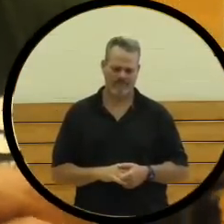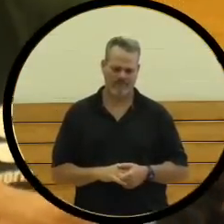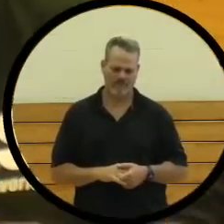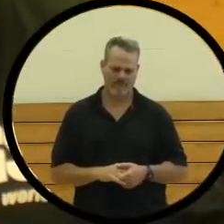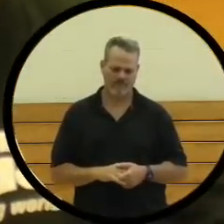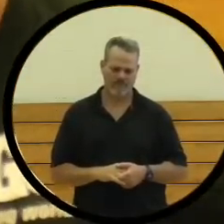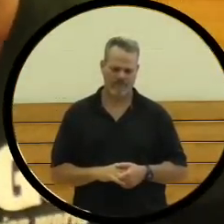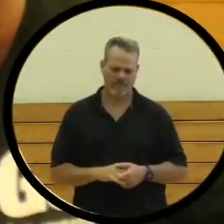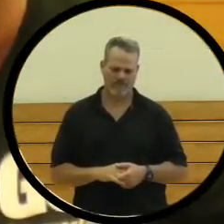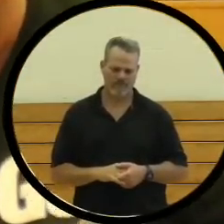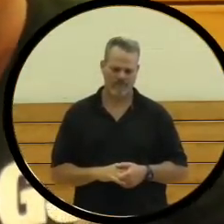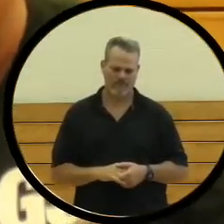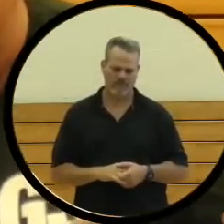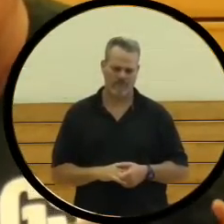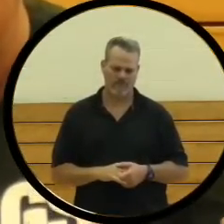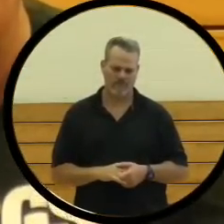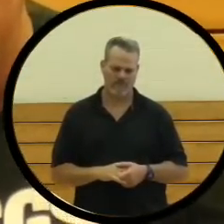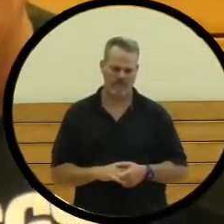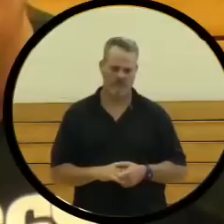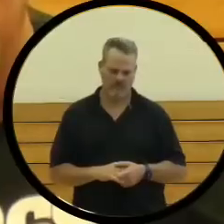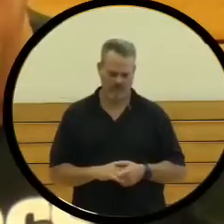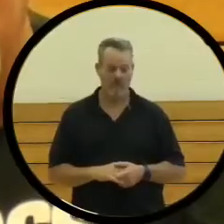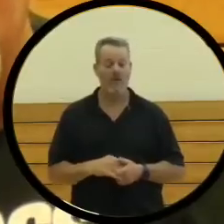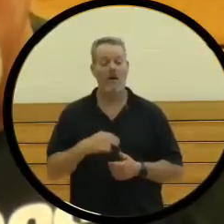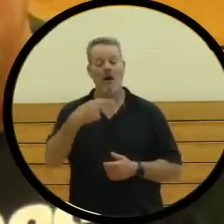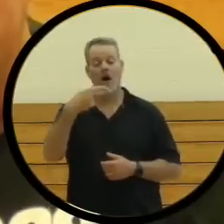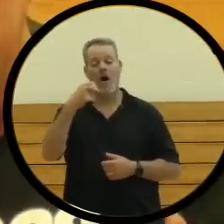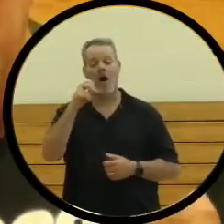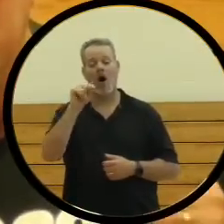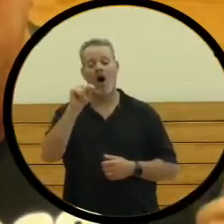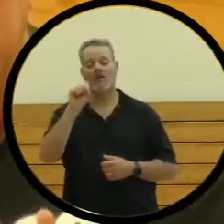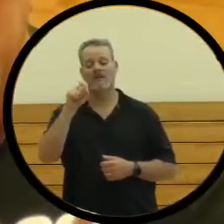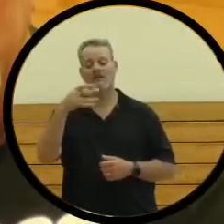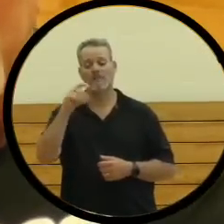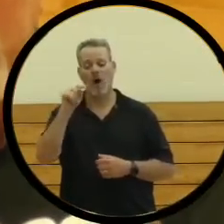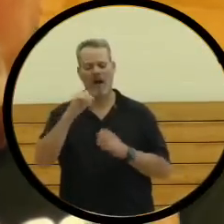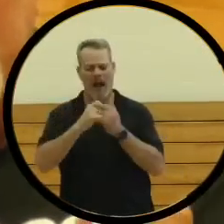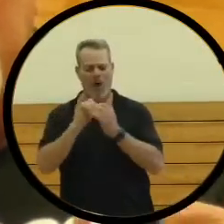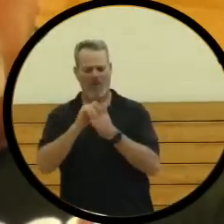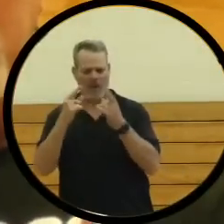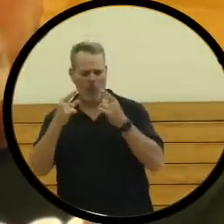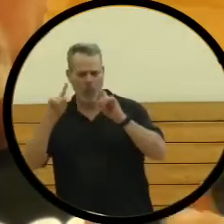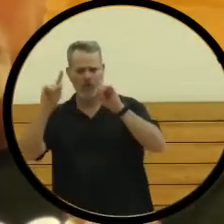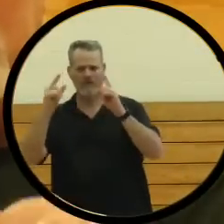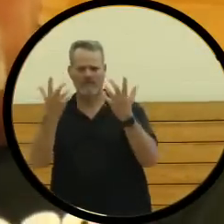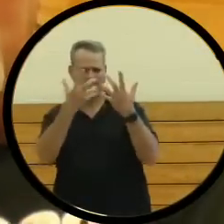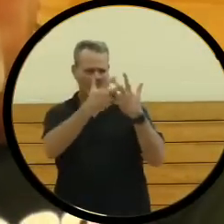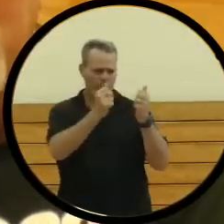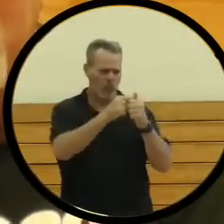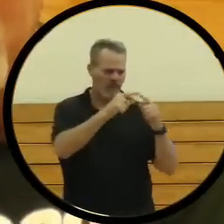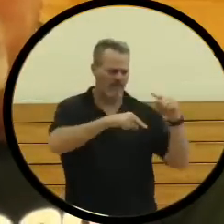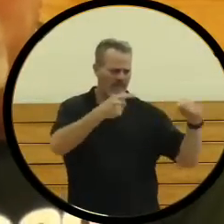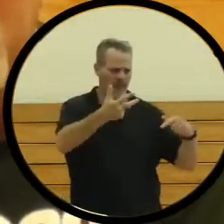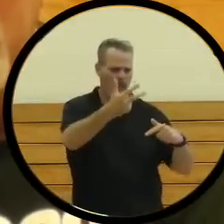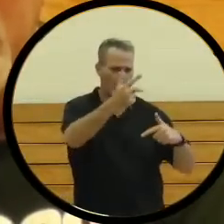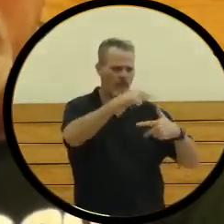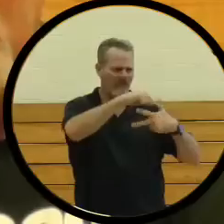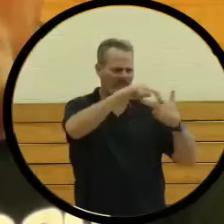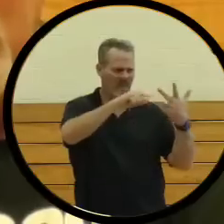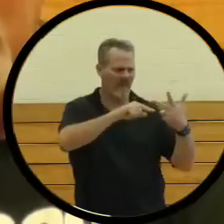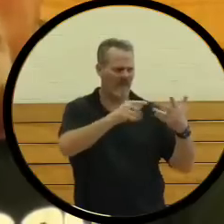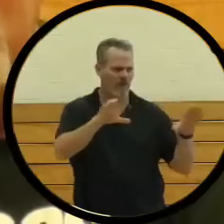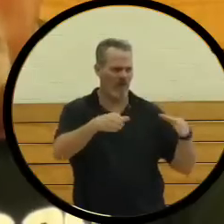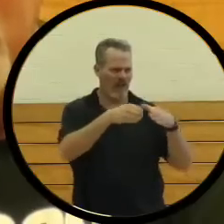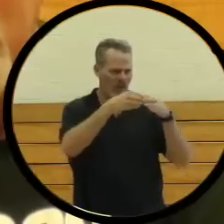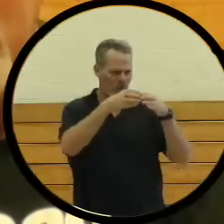So it is something that is of great interest in how hotspots work and how magma is transferred to the three active volcanoes that are drawing off of it.